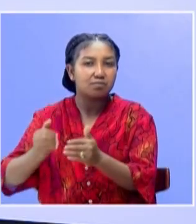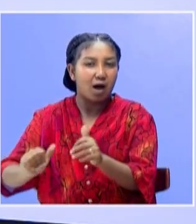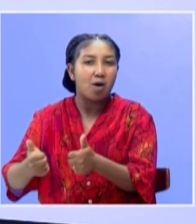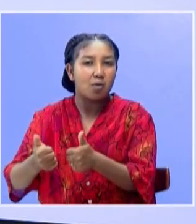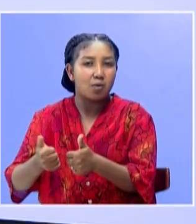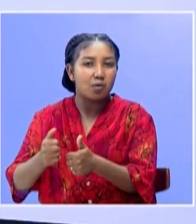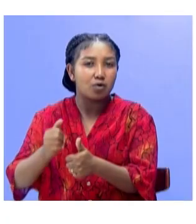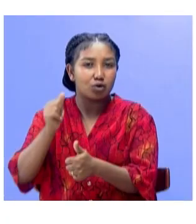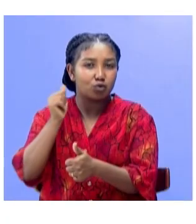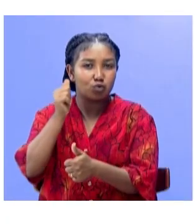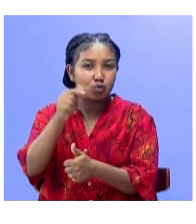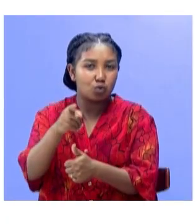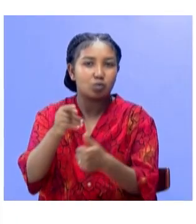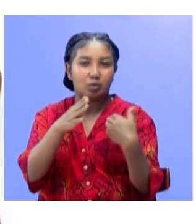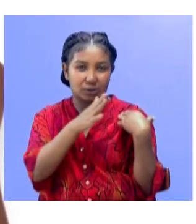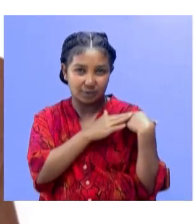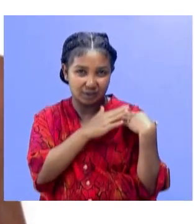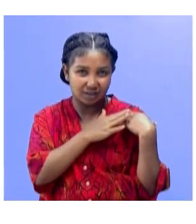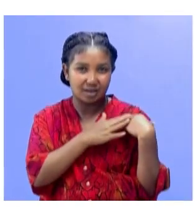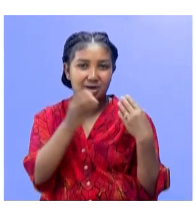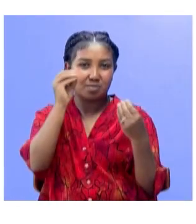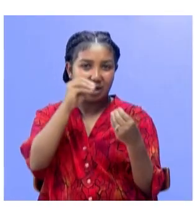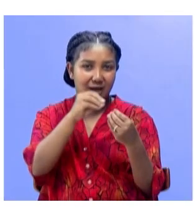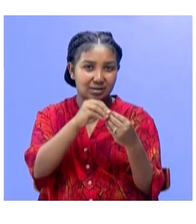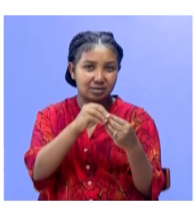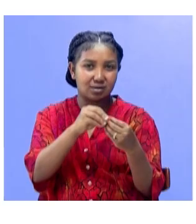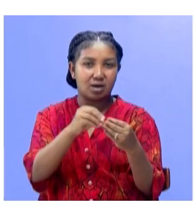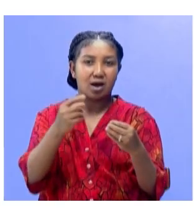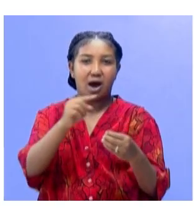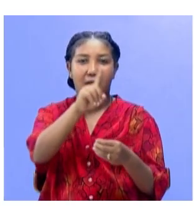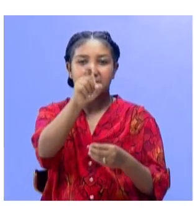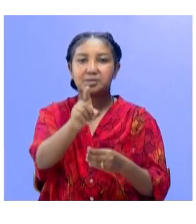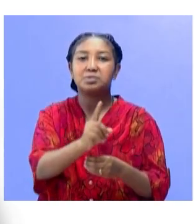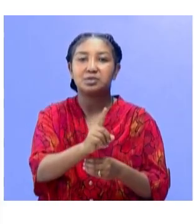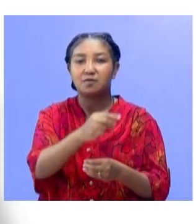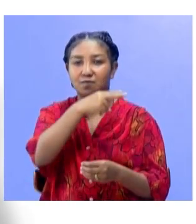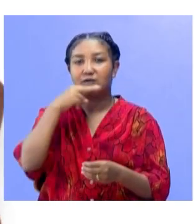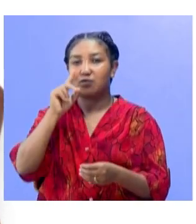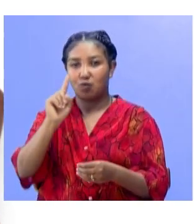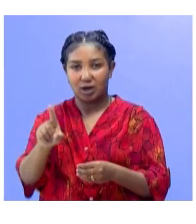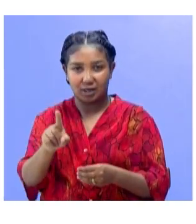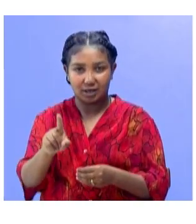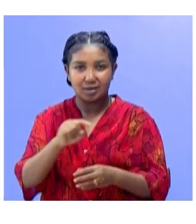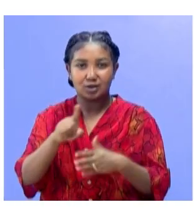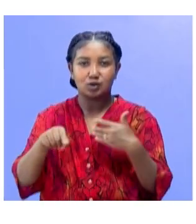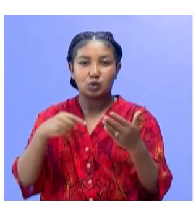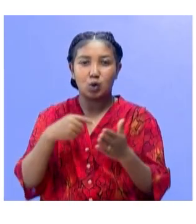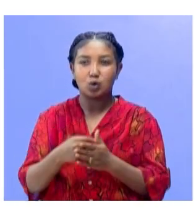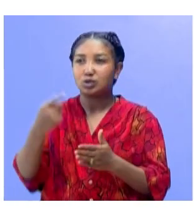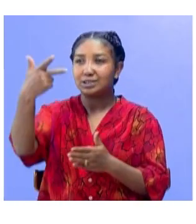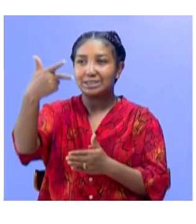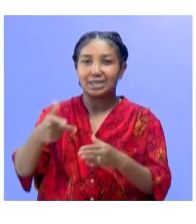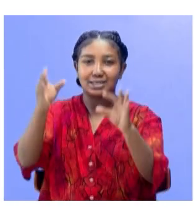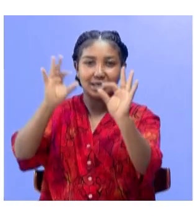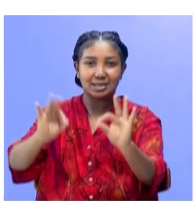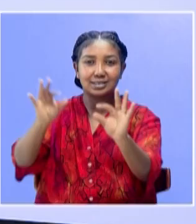constructed? You, subject, plus ask, verb 1. Yes? So in 3 of the